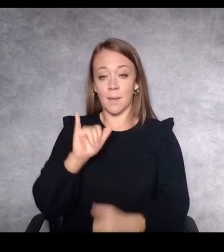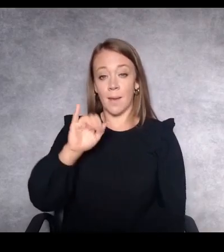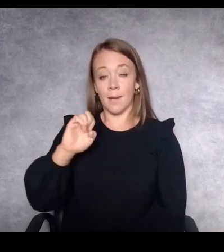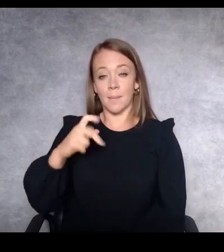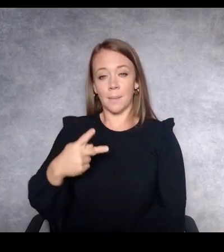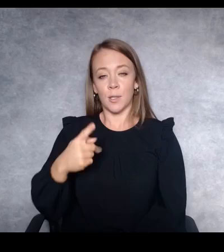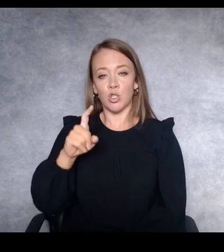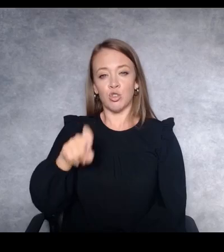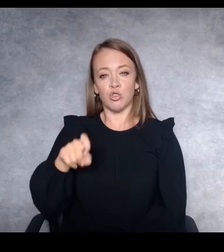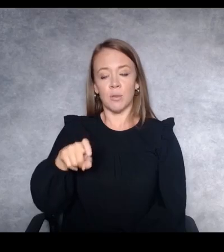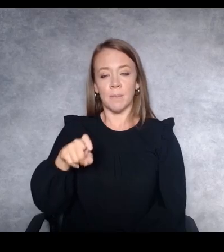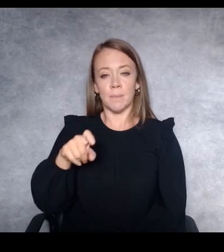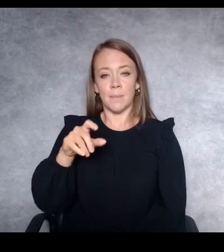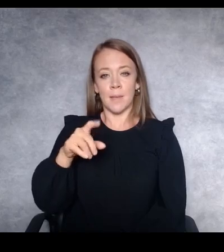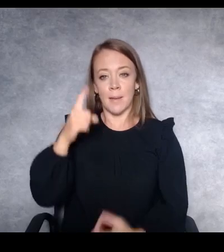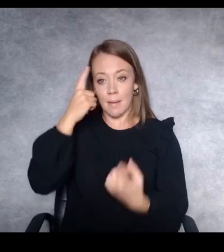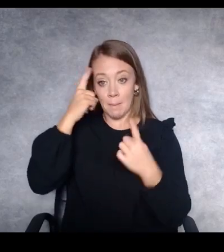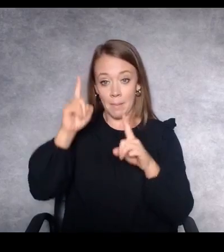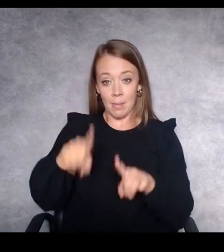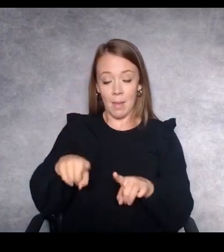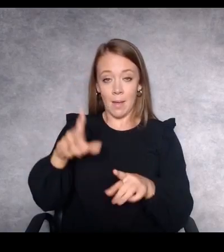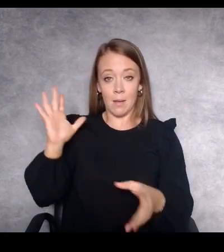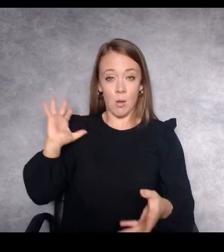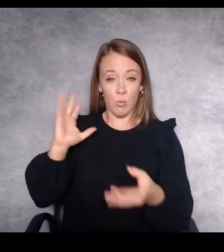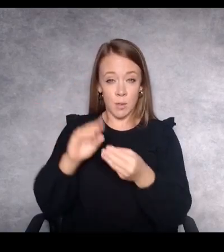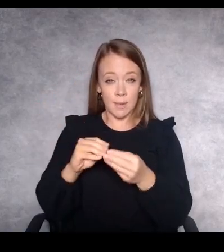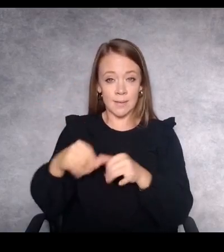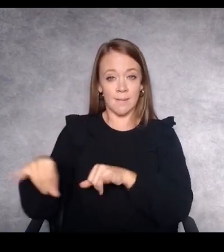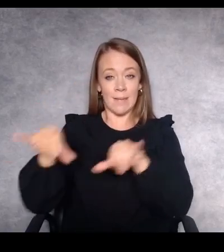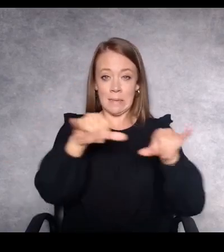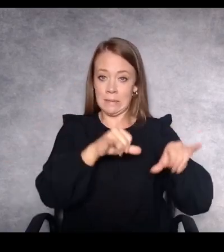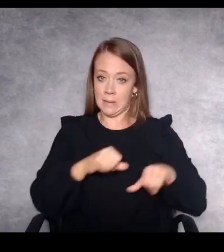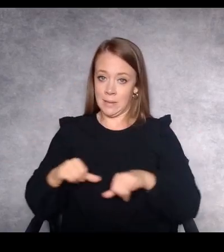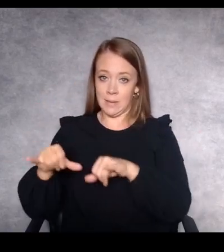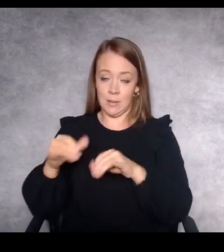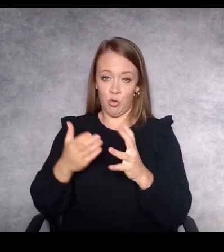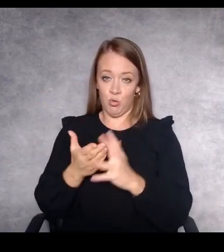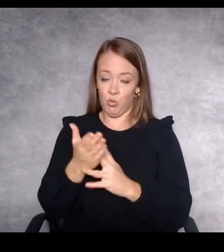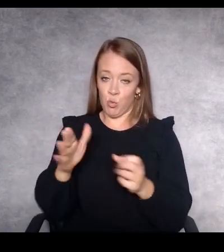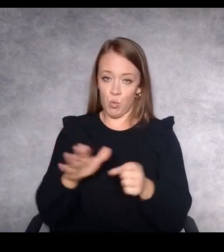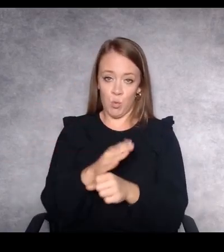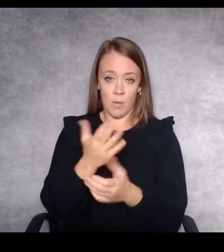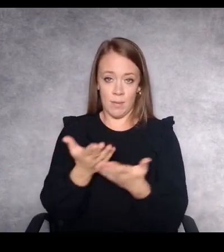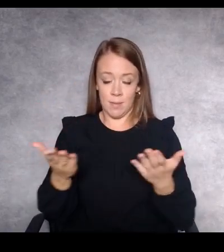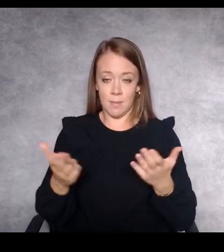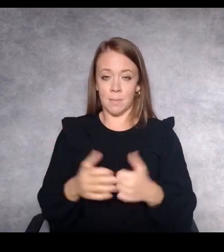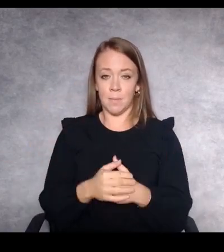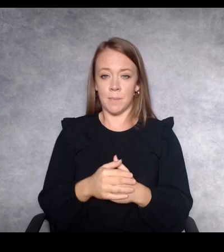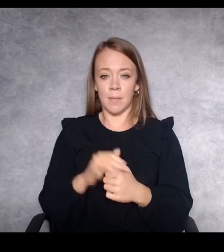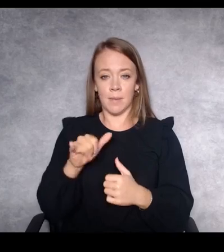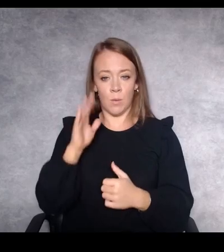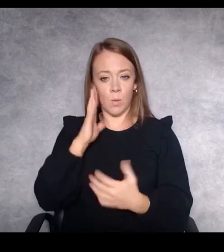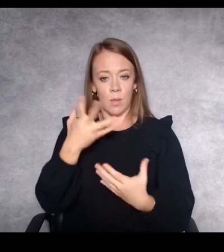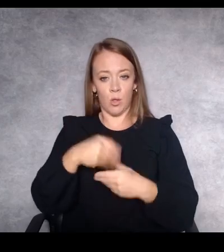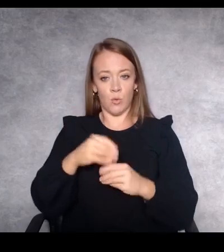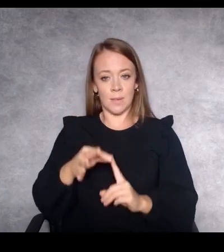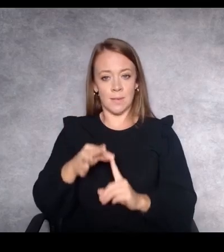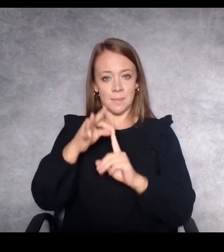be compliant, comprehensive, and consistent throughout, which includes the special